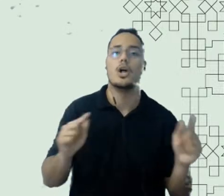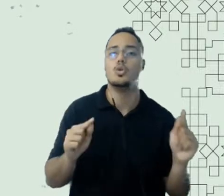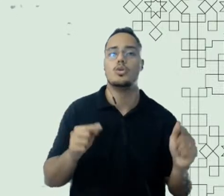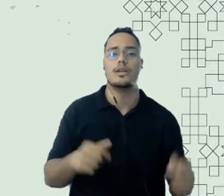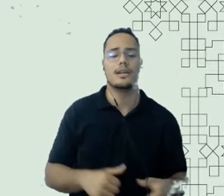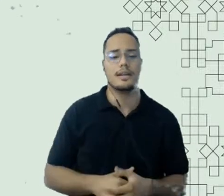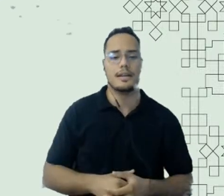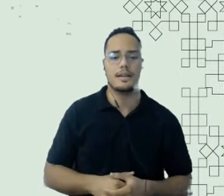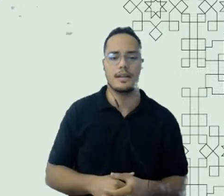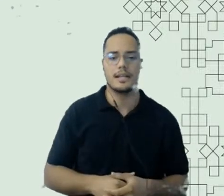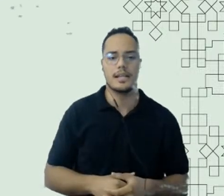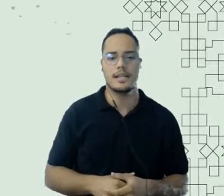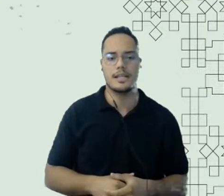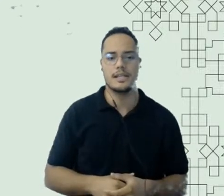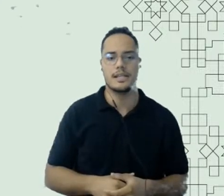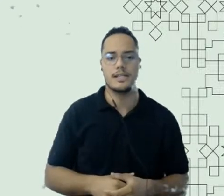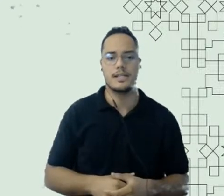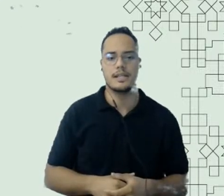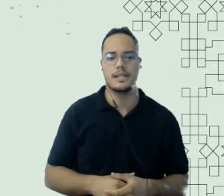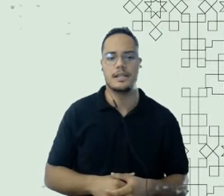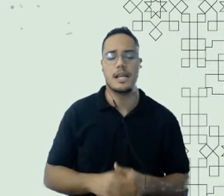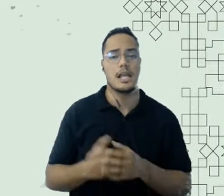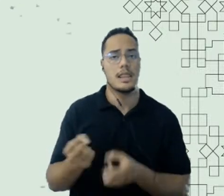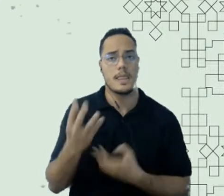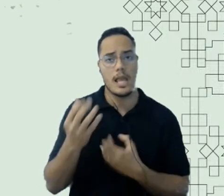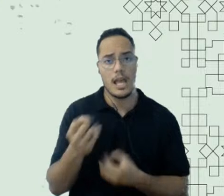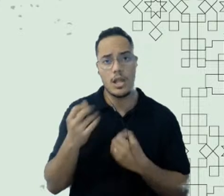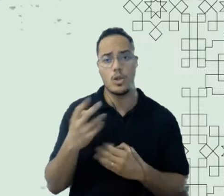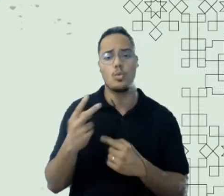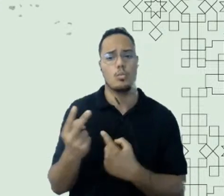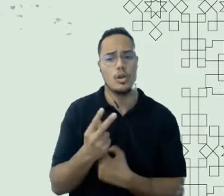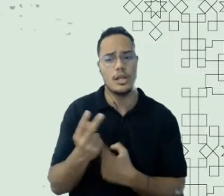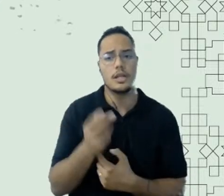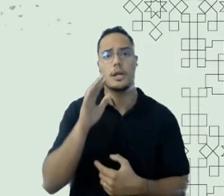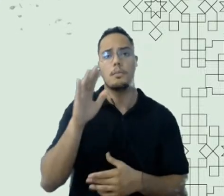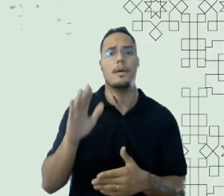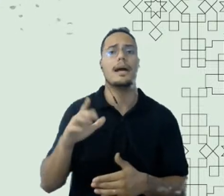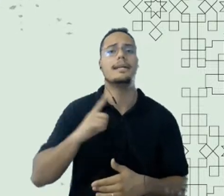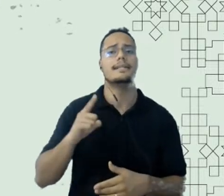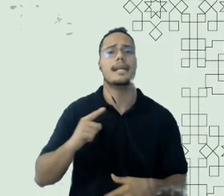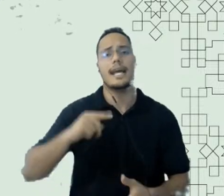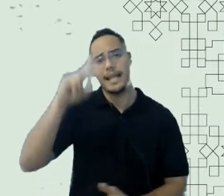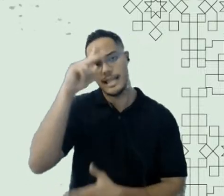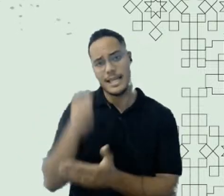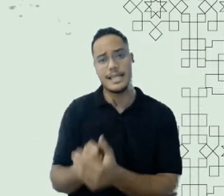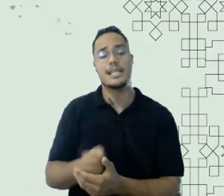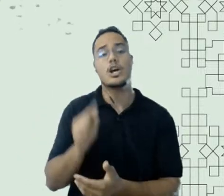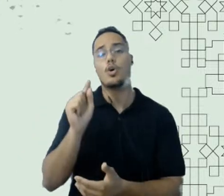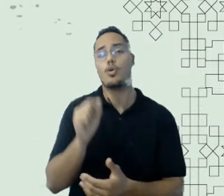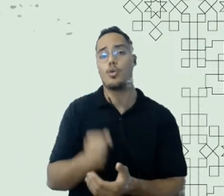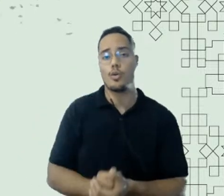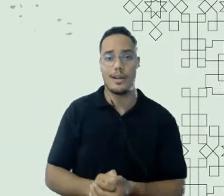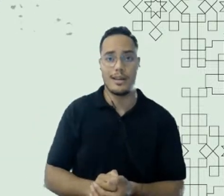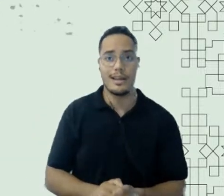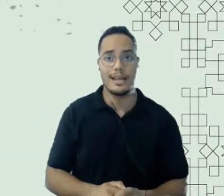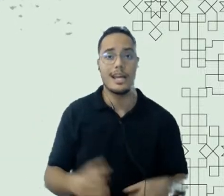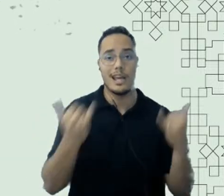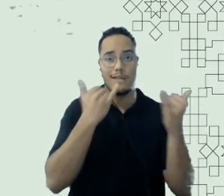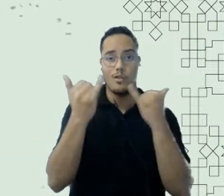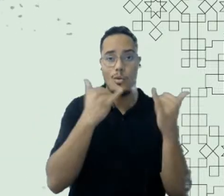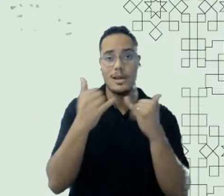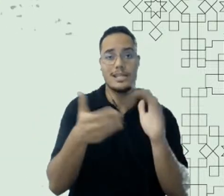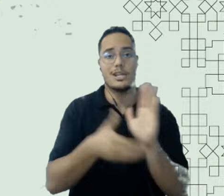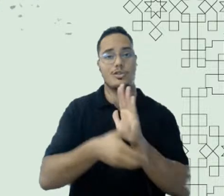just to extract information, but not exploiting the expressive value of the work or whatever. So everybody agreed. But it